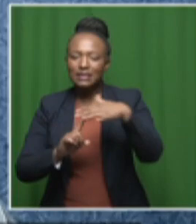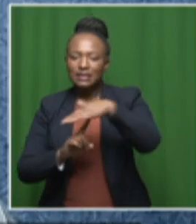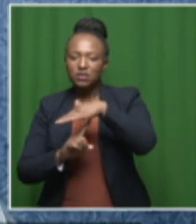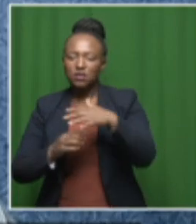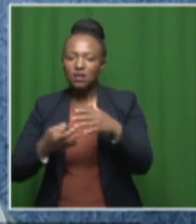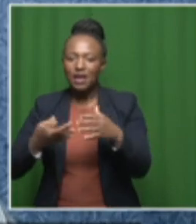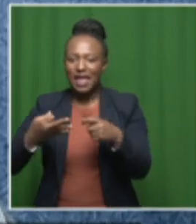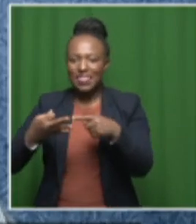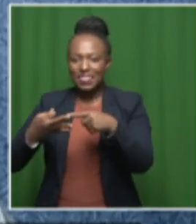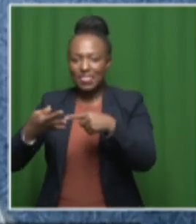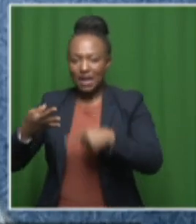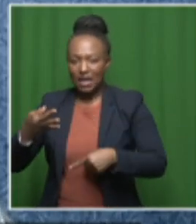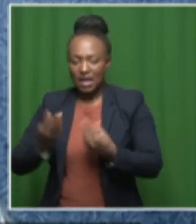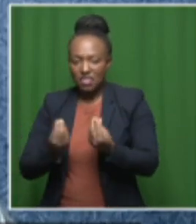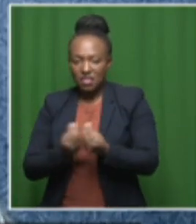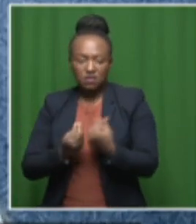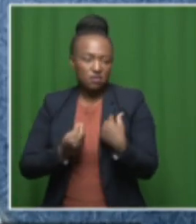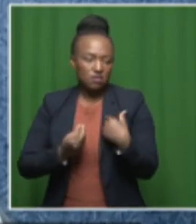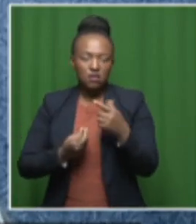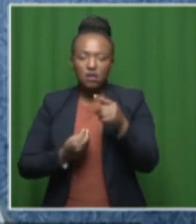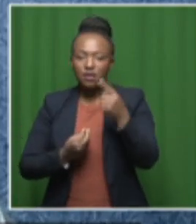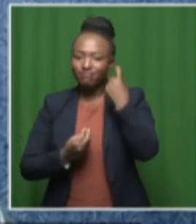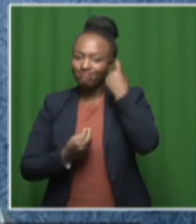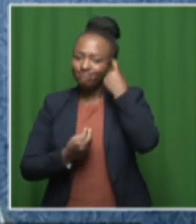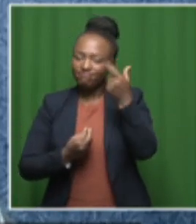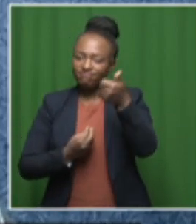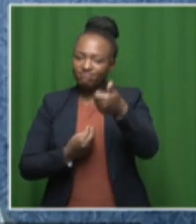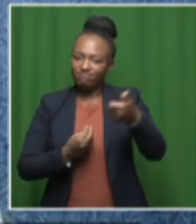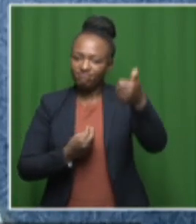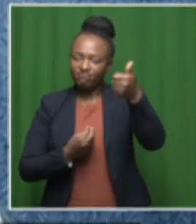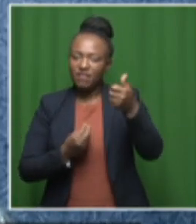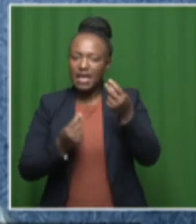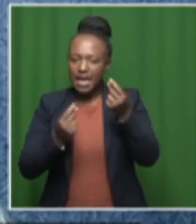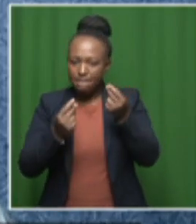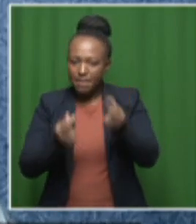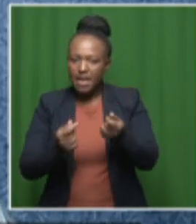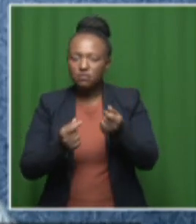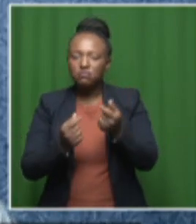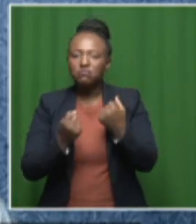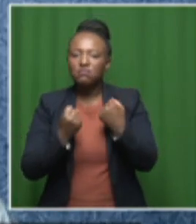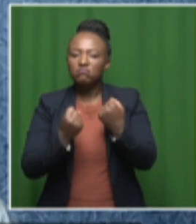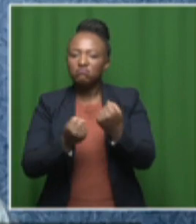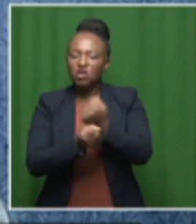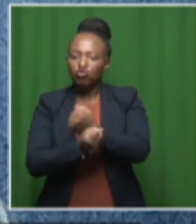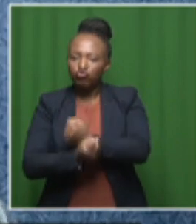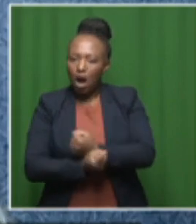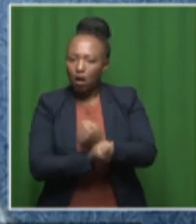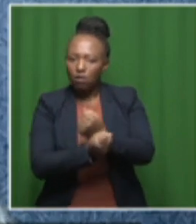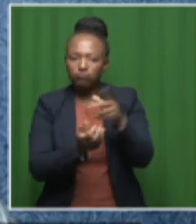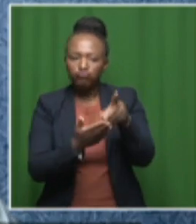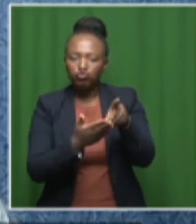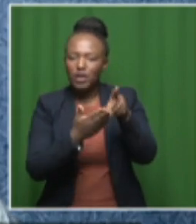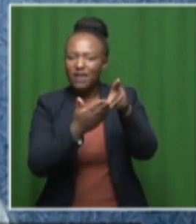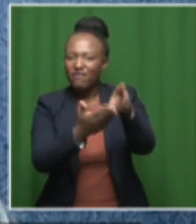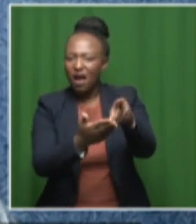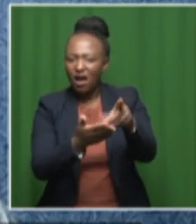recently called for over the weekend. Immediate humanitarian access, release of all